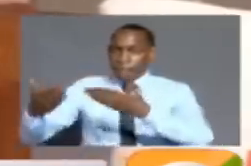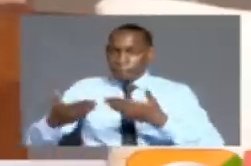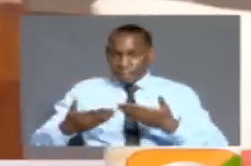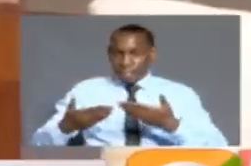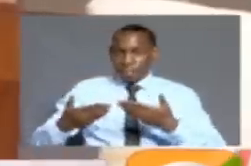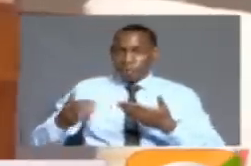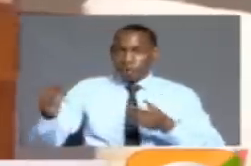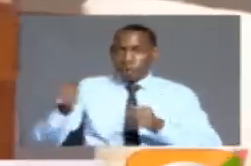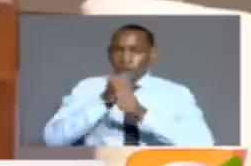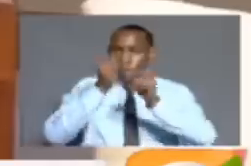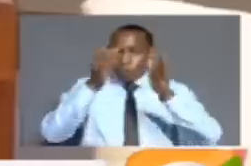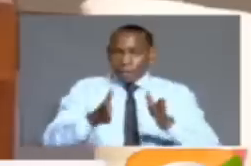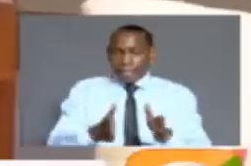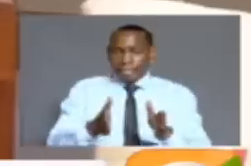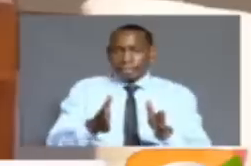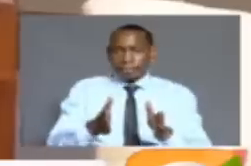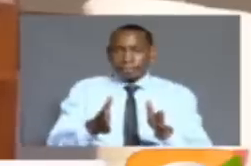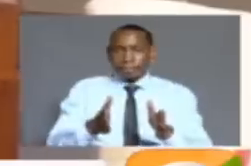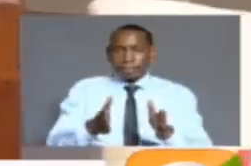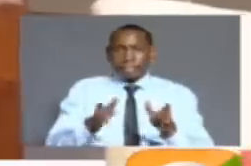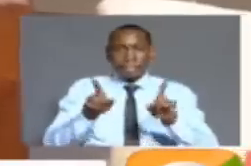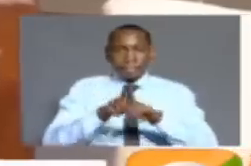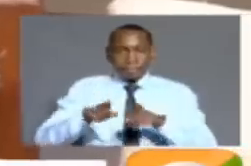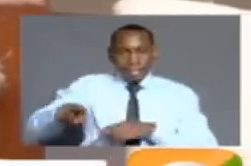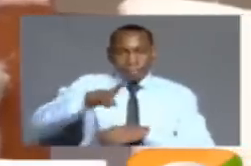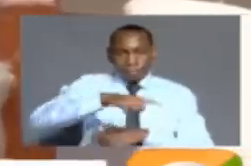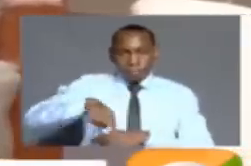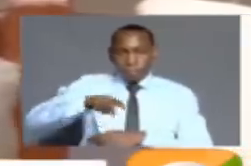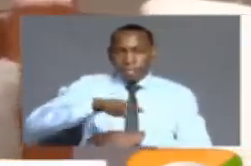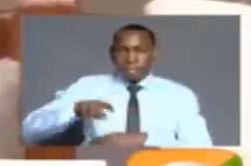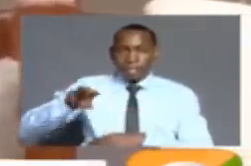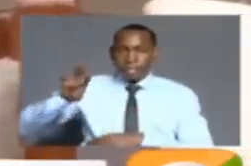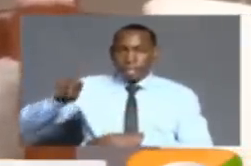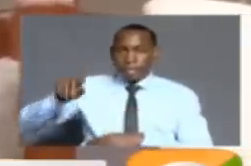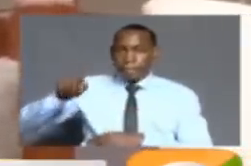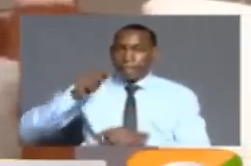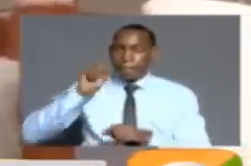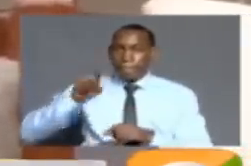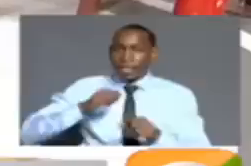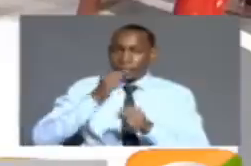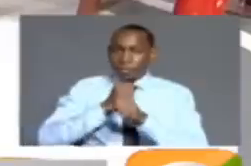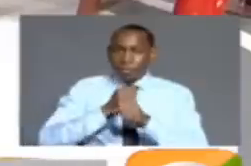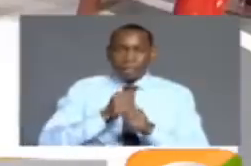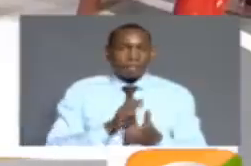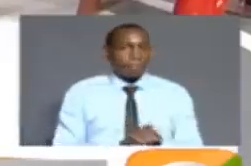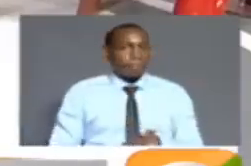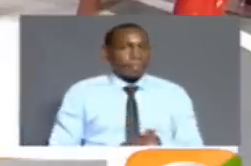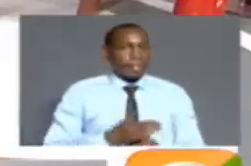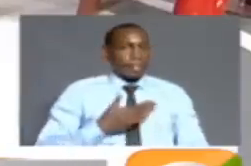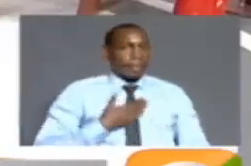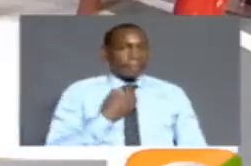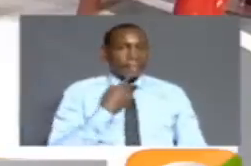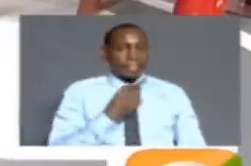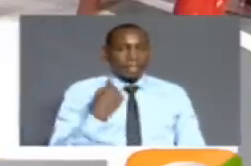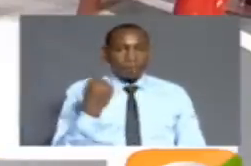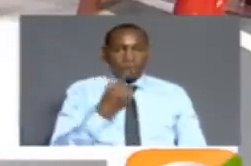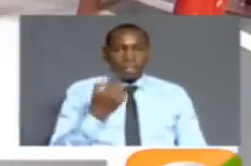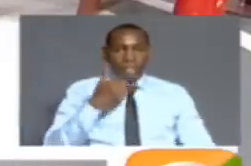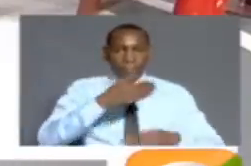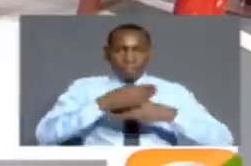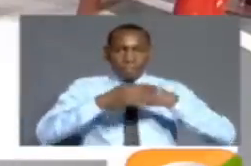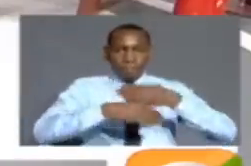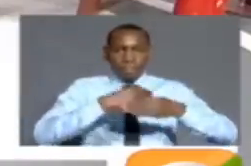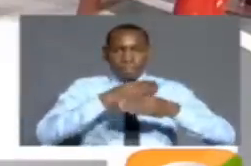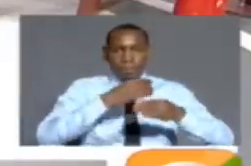employees and all that. Yeah. So I think, and that's where as legislators, we must do something. Narok we County, must stop that. Chinese? Let me tell you, the only ones who are there are the ones building the